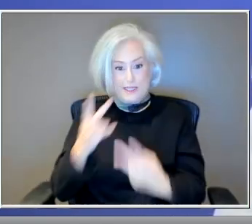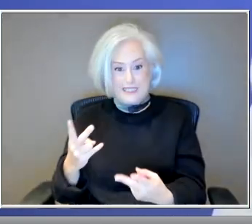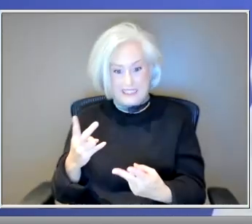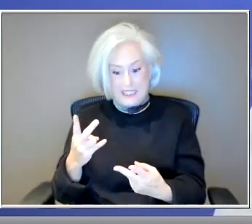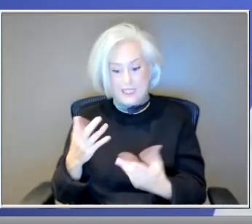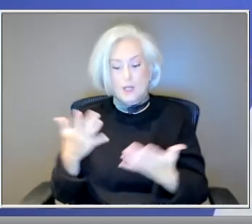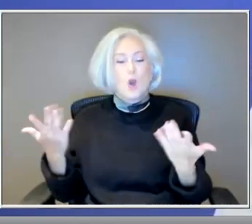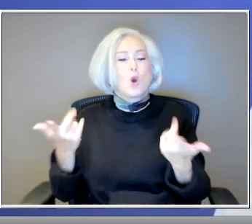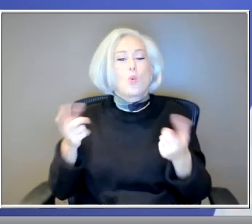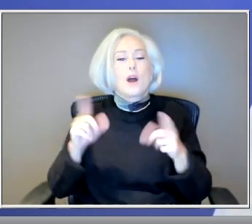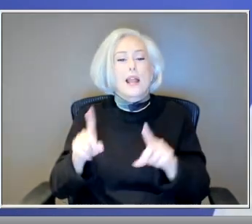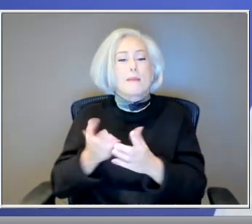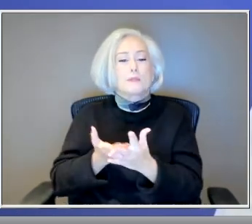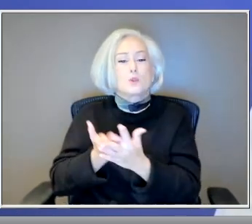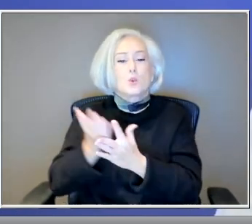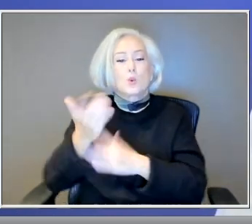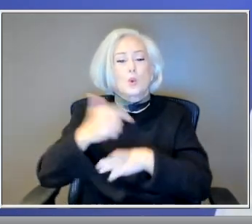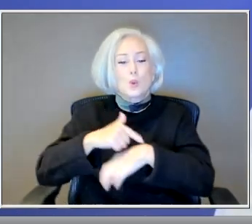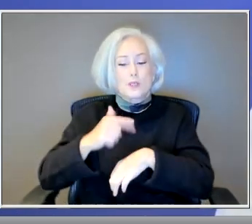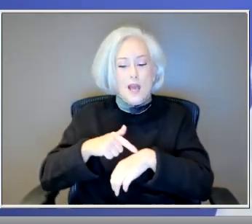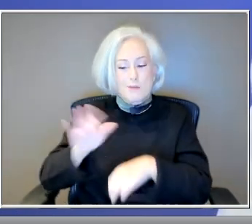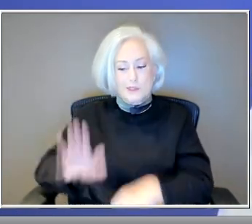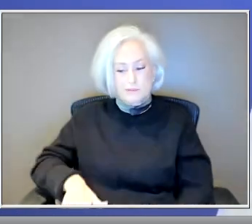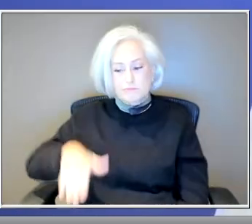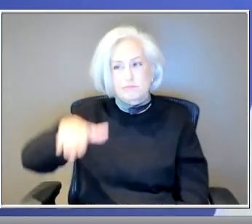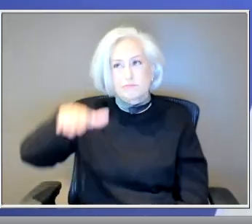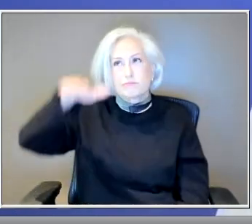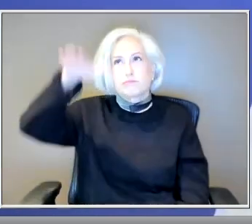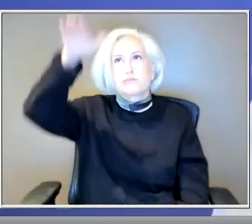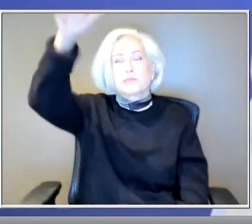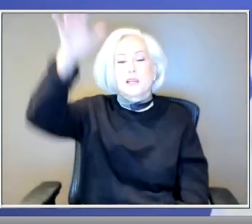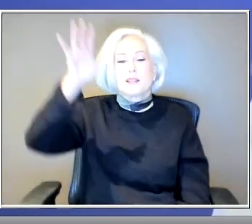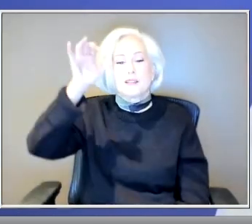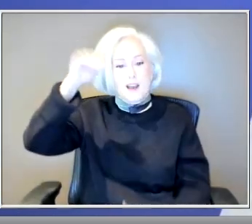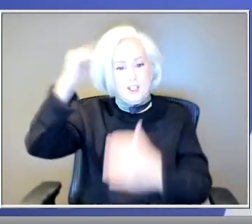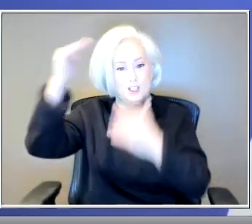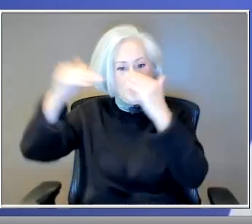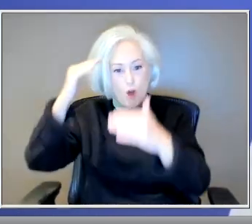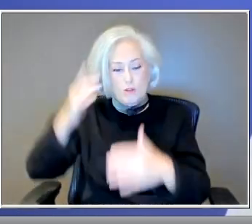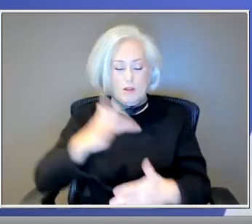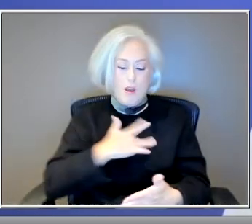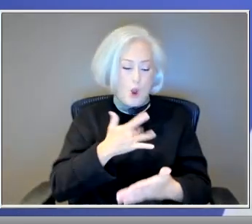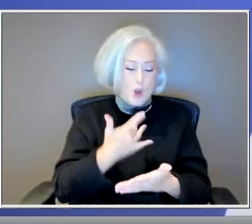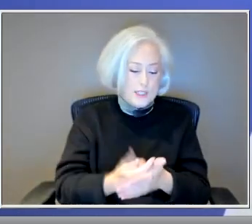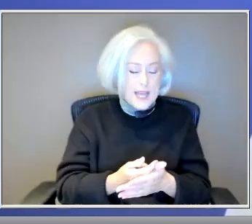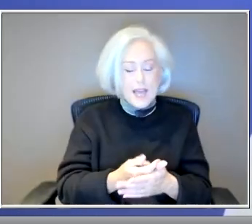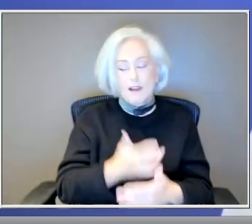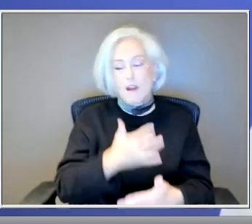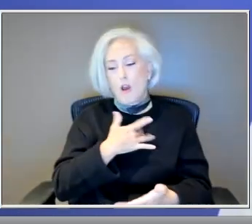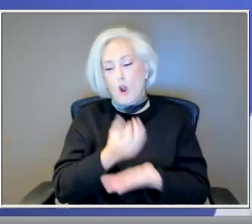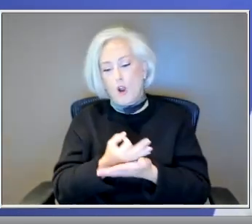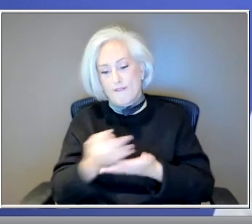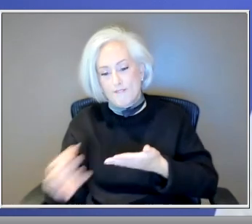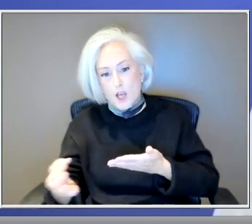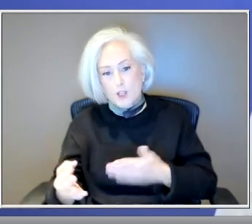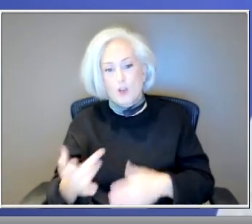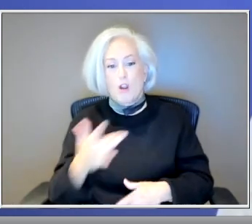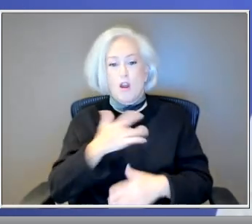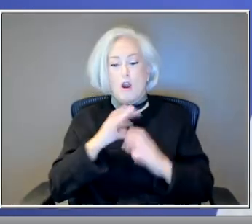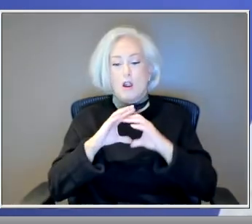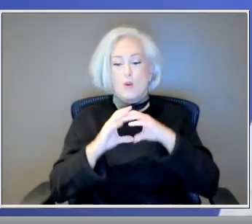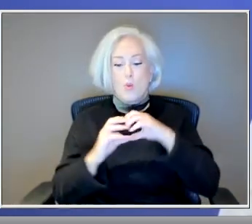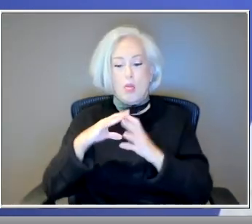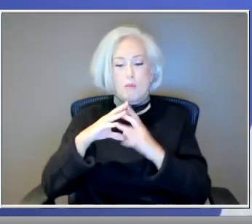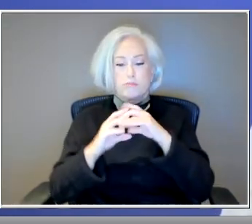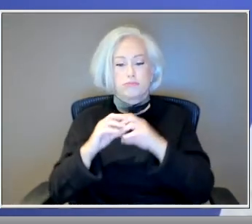time, that you come upon as an adult. And we're talking about heart attacks and heart failure and heart rhythm problems. But they can be